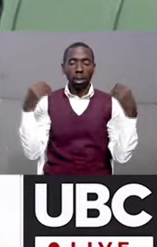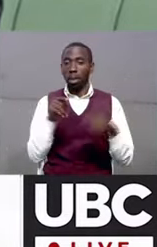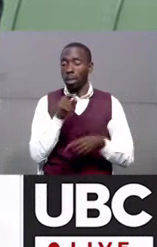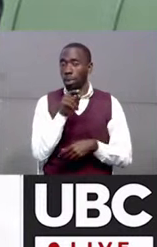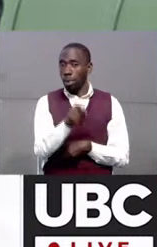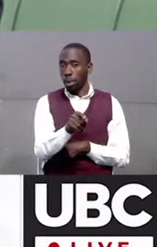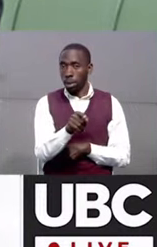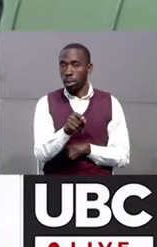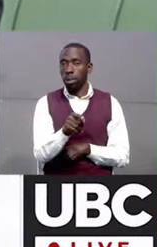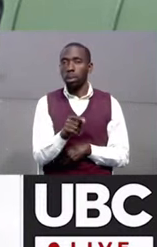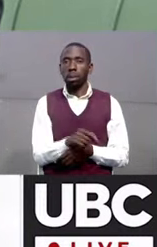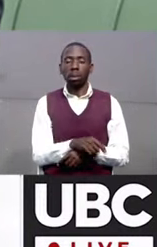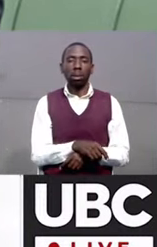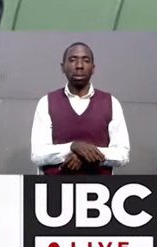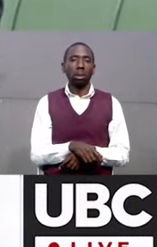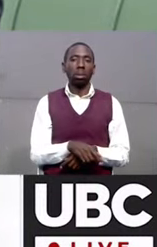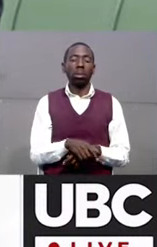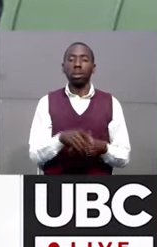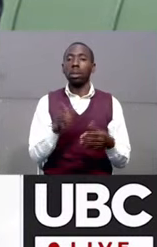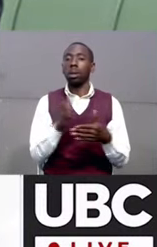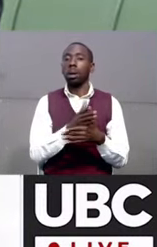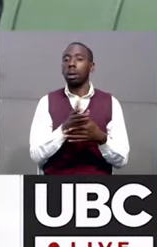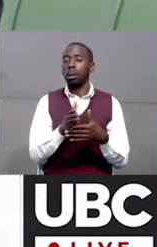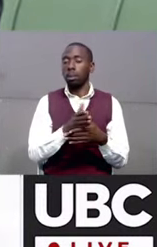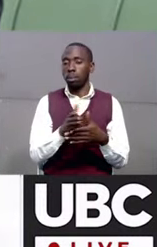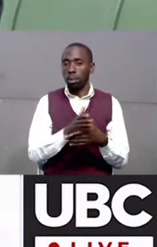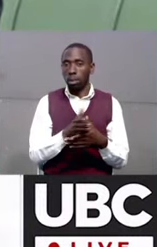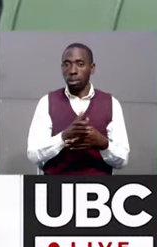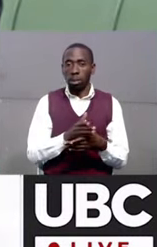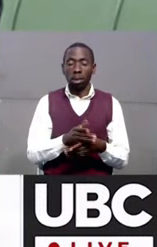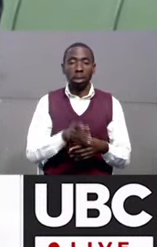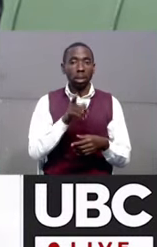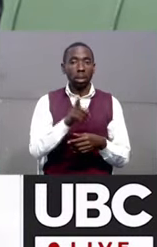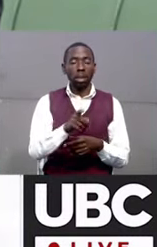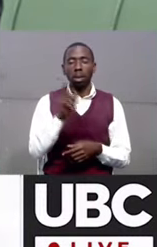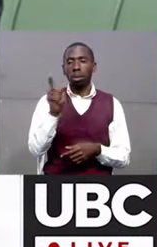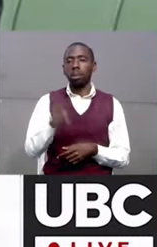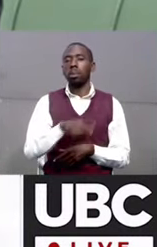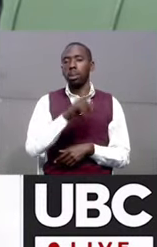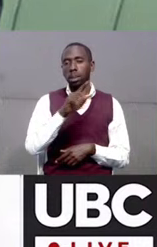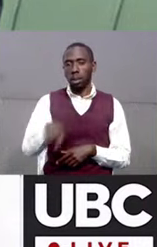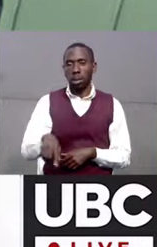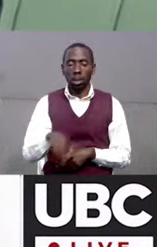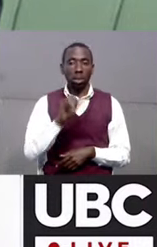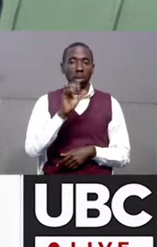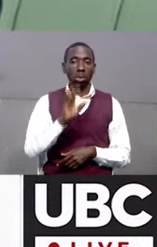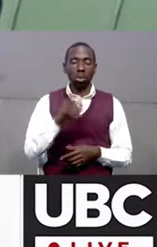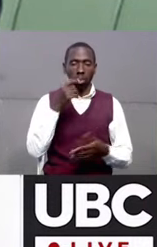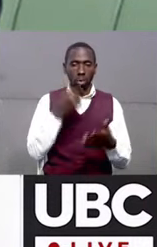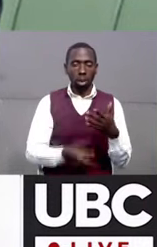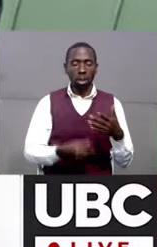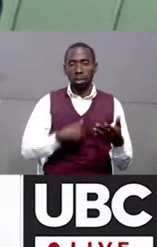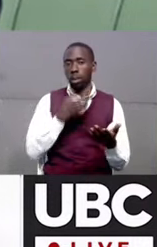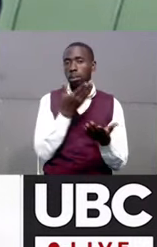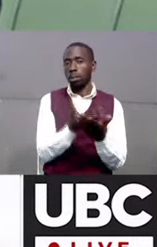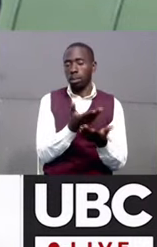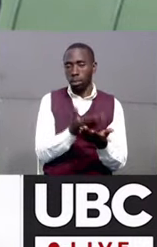was an anomaly. It was by error. And what I'm just seeking